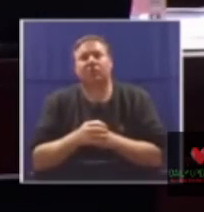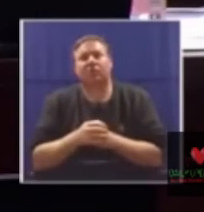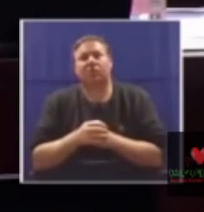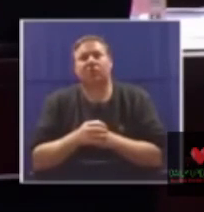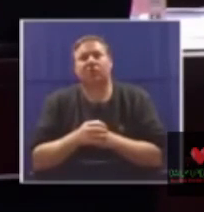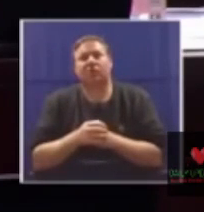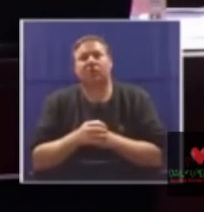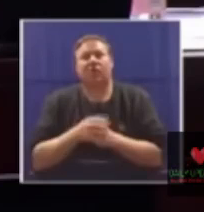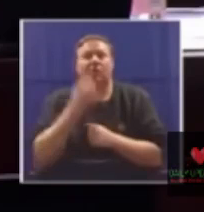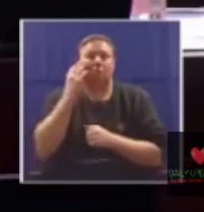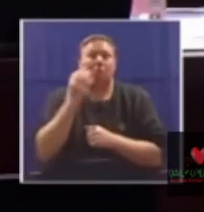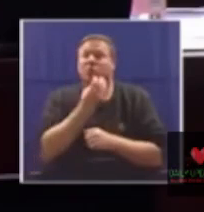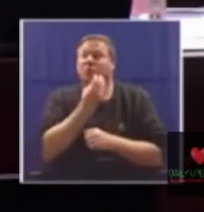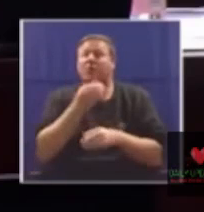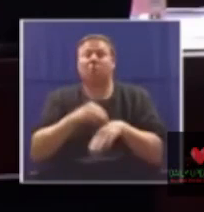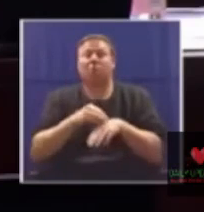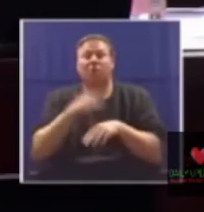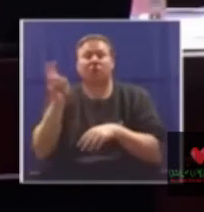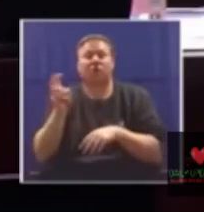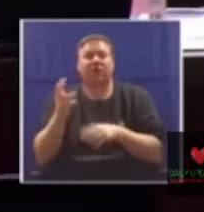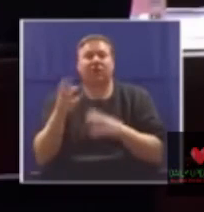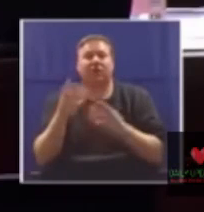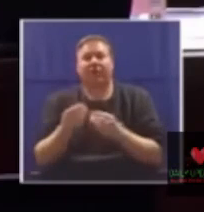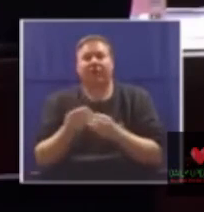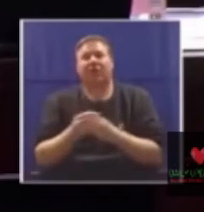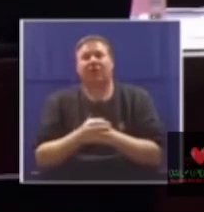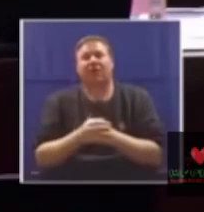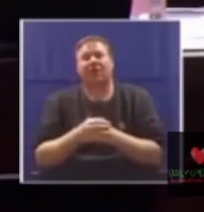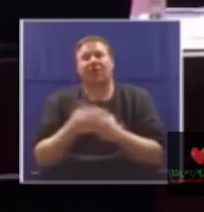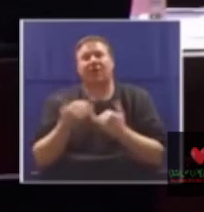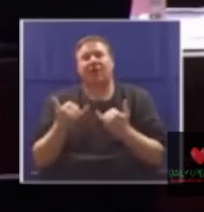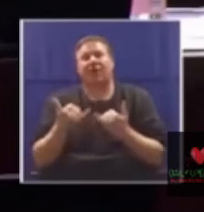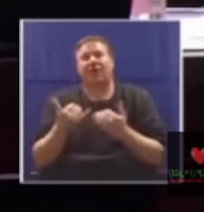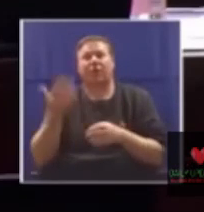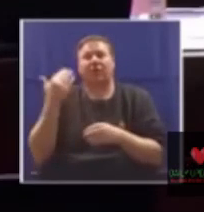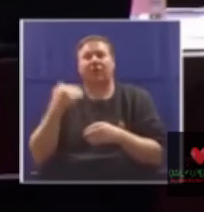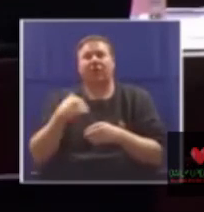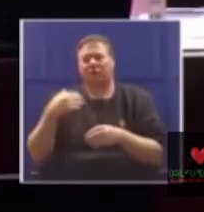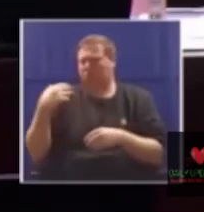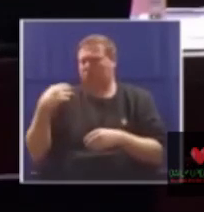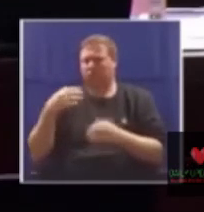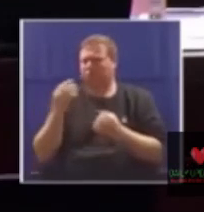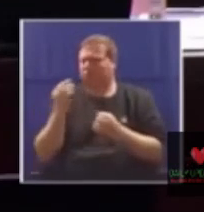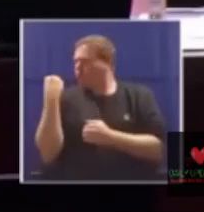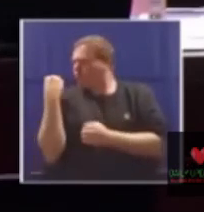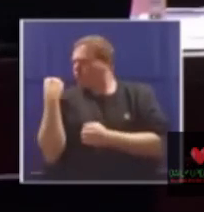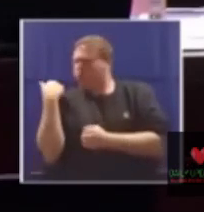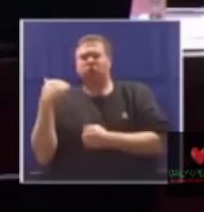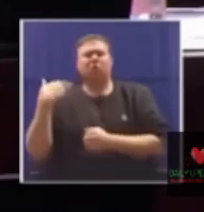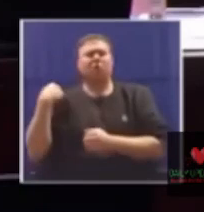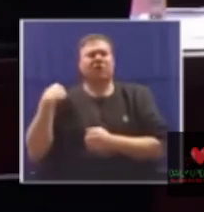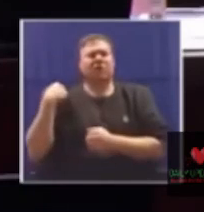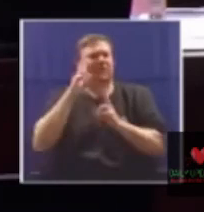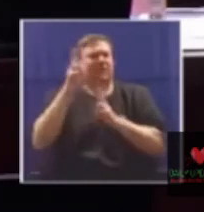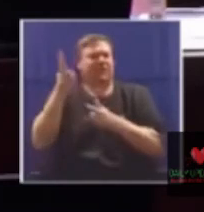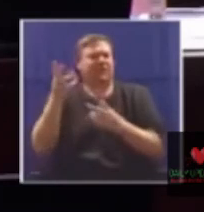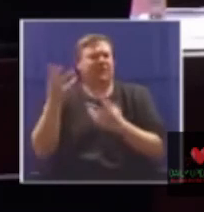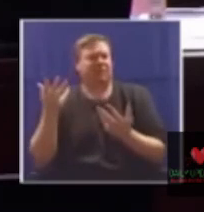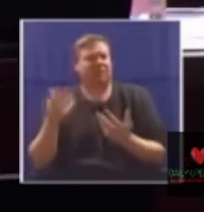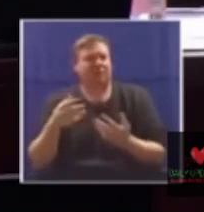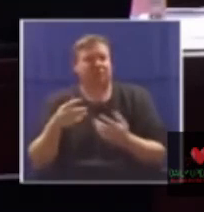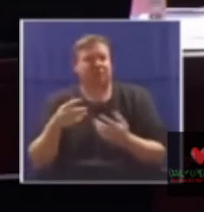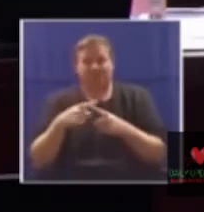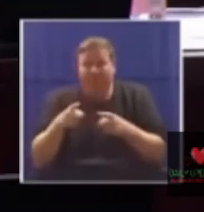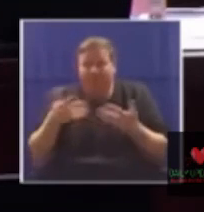which Mozambique has. We see that now recently the minister went there after we had engaged and